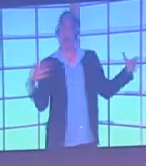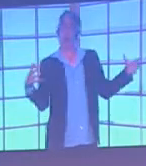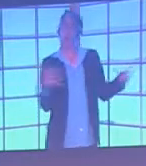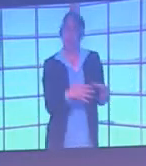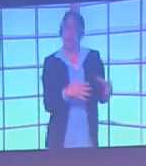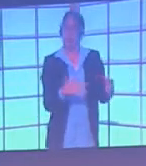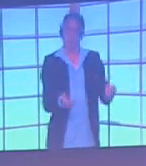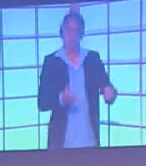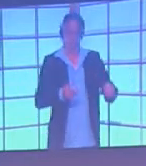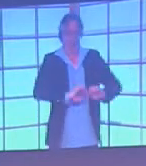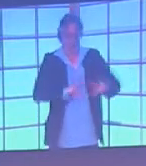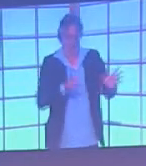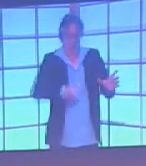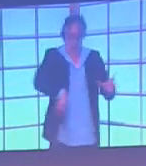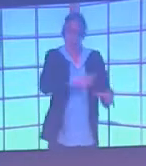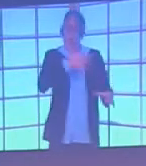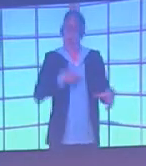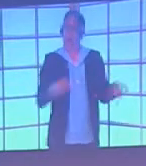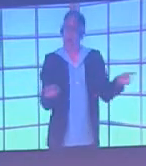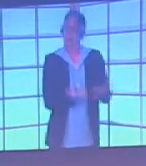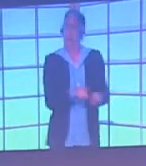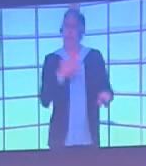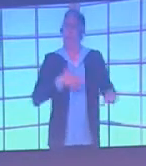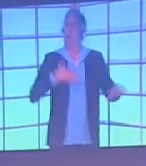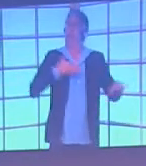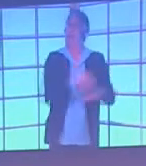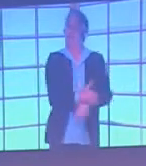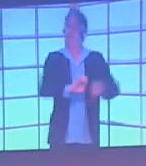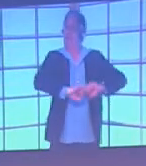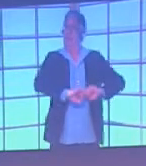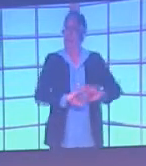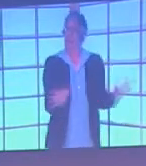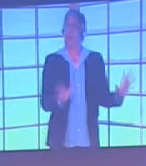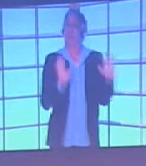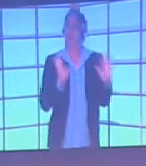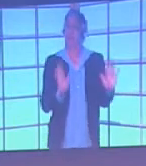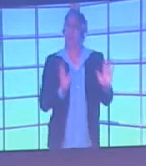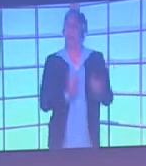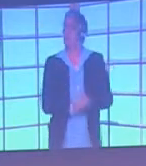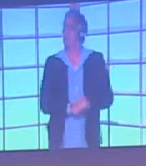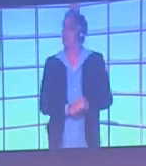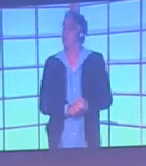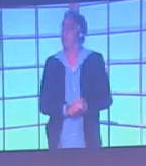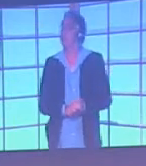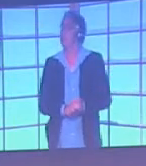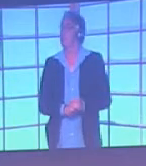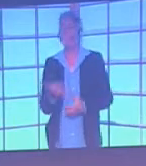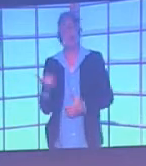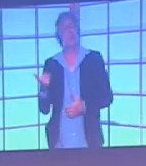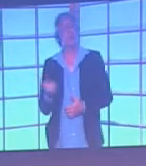further. Thank you very much, Joe. And this is constantly happens, and it is that